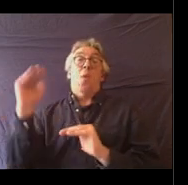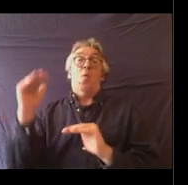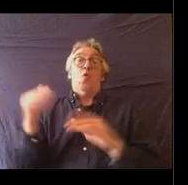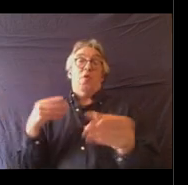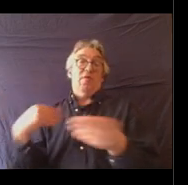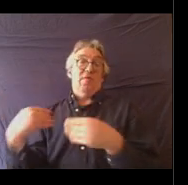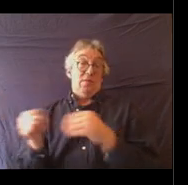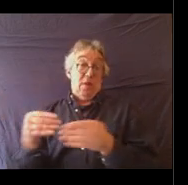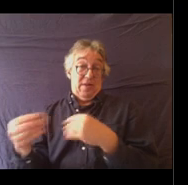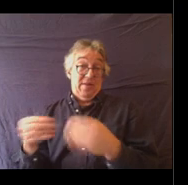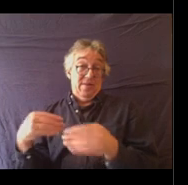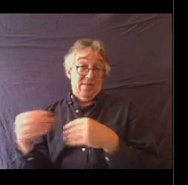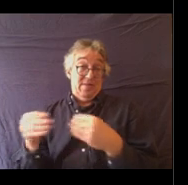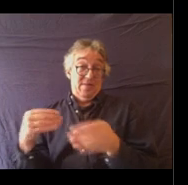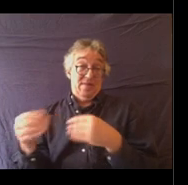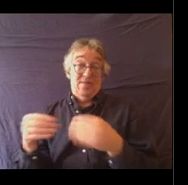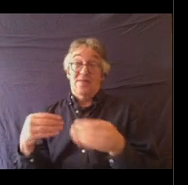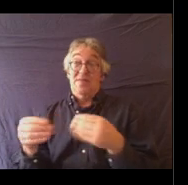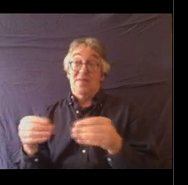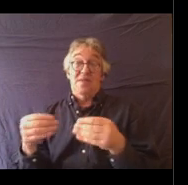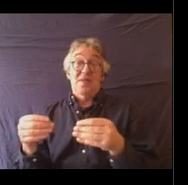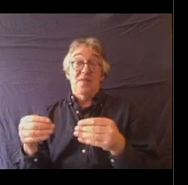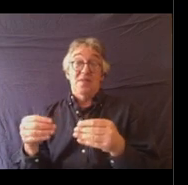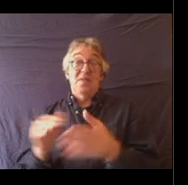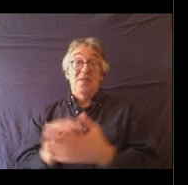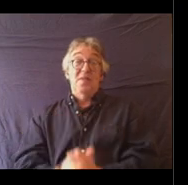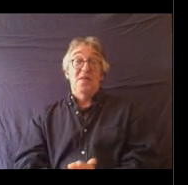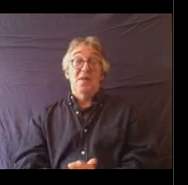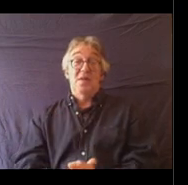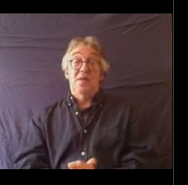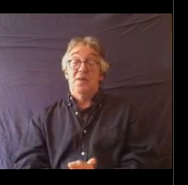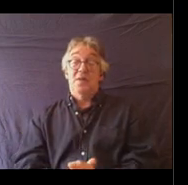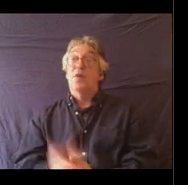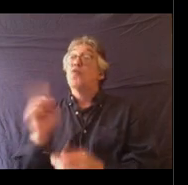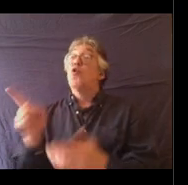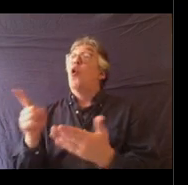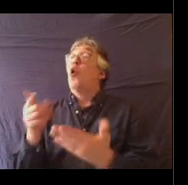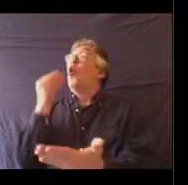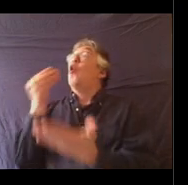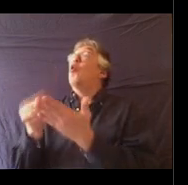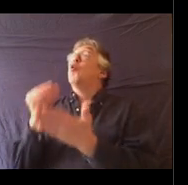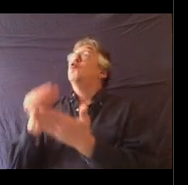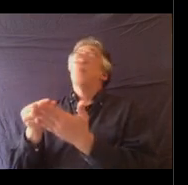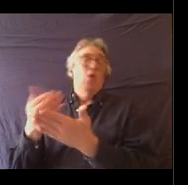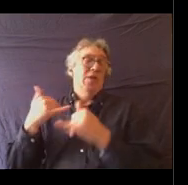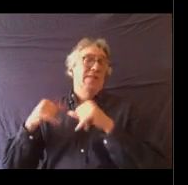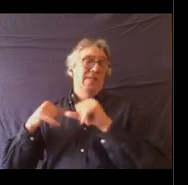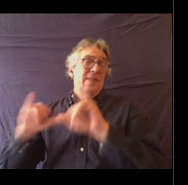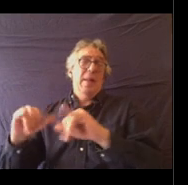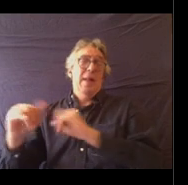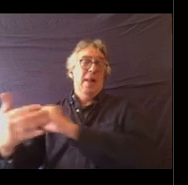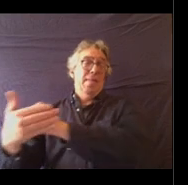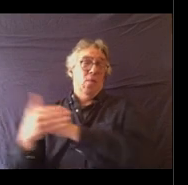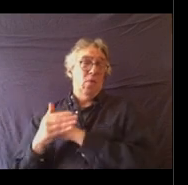actually disregarding, of course, the consumer protection, and without allowing more advertisement.